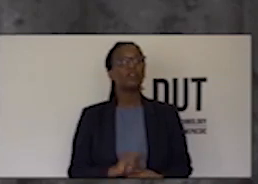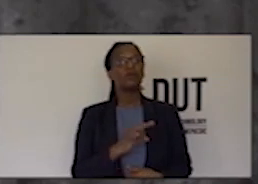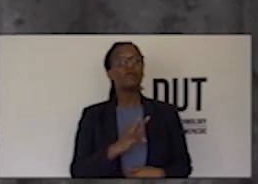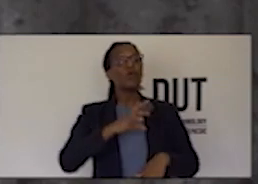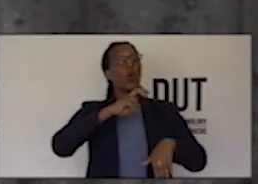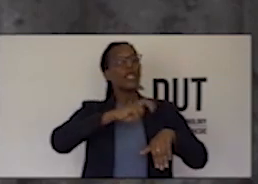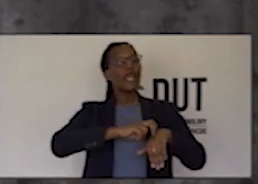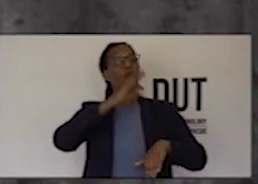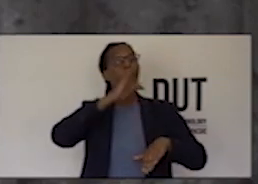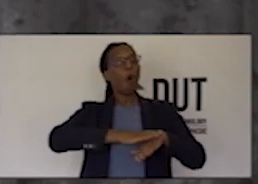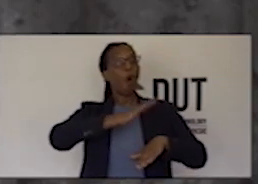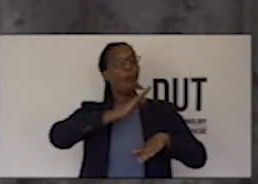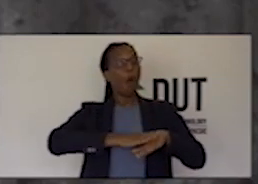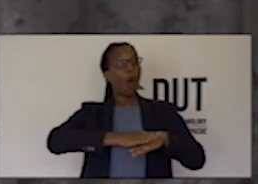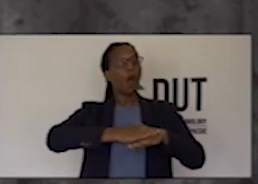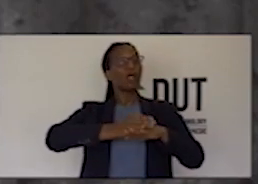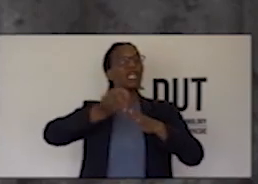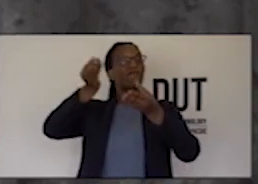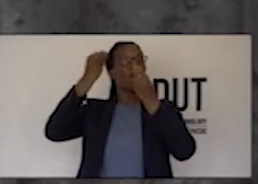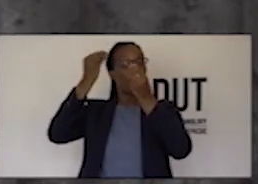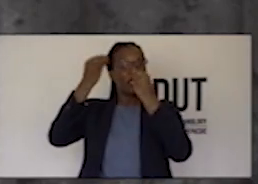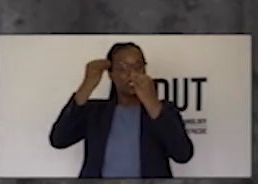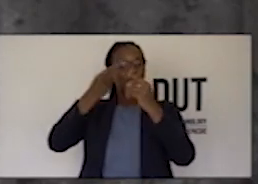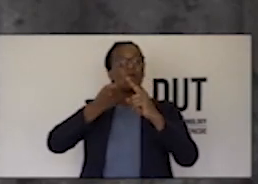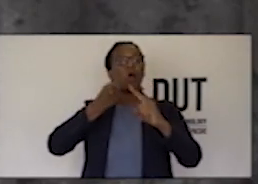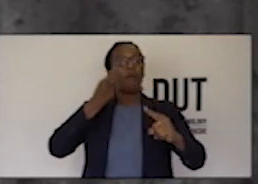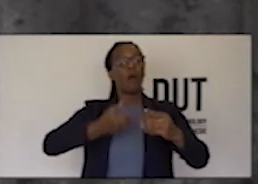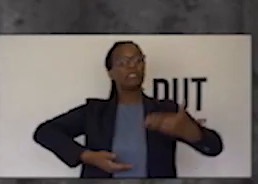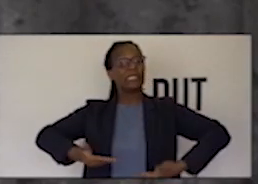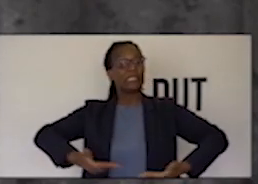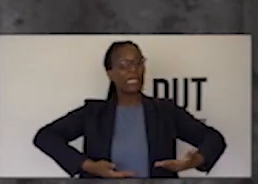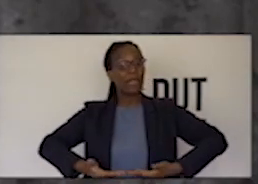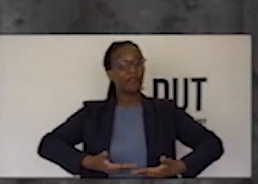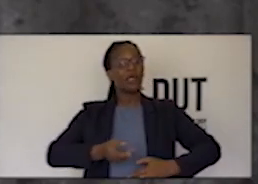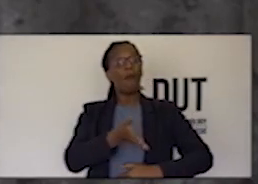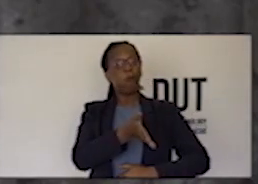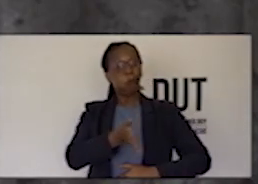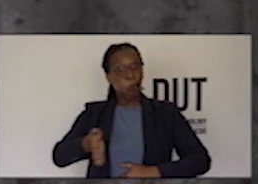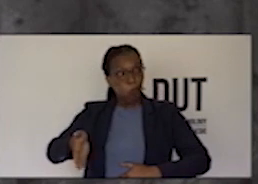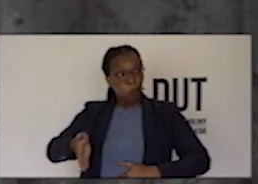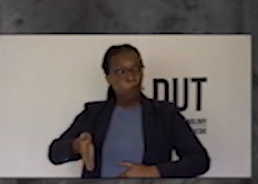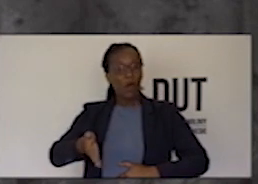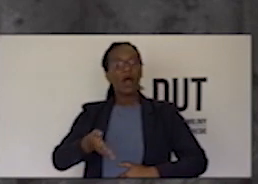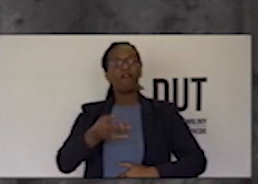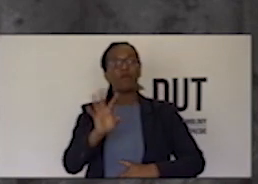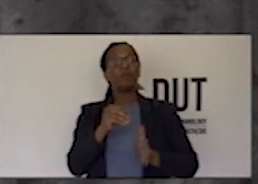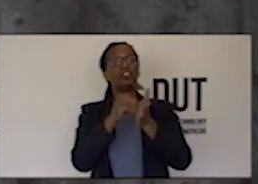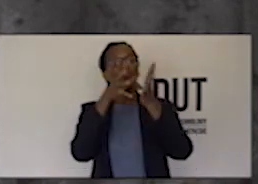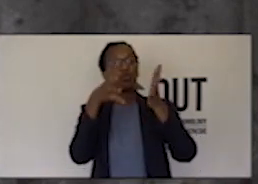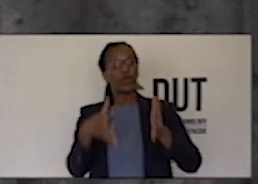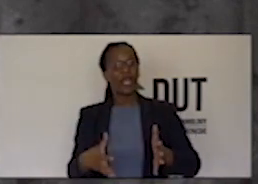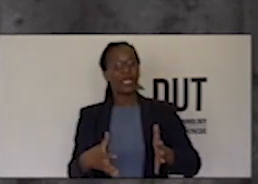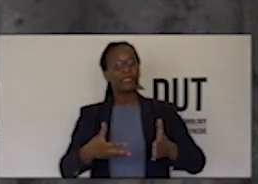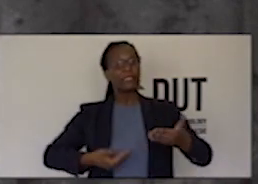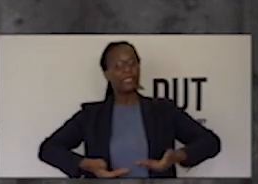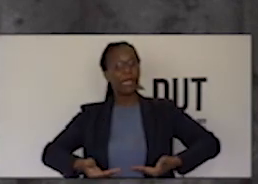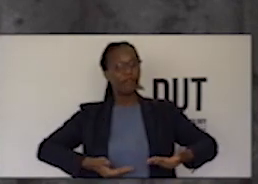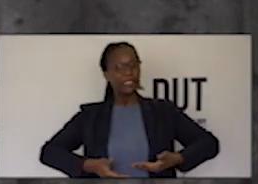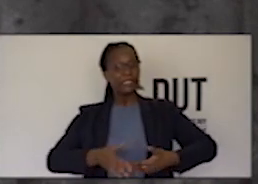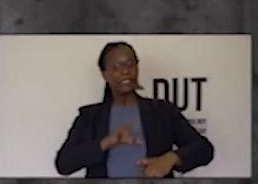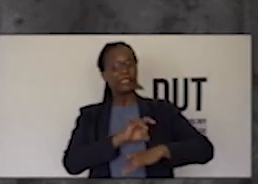Should you require further information with regards to the services available at the Student